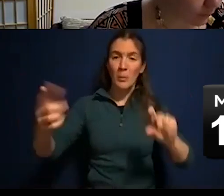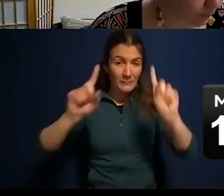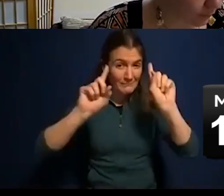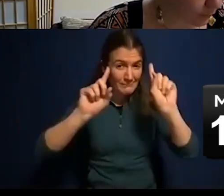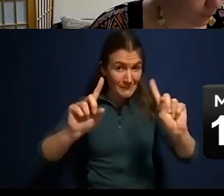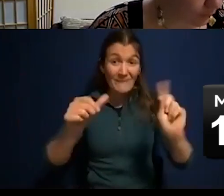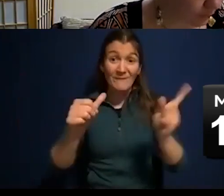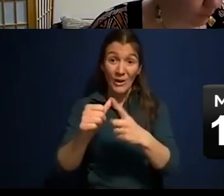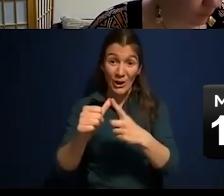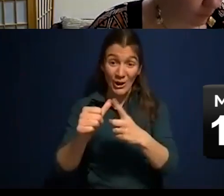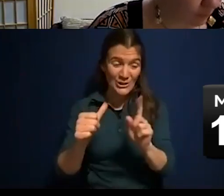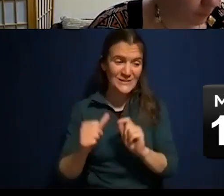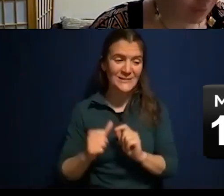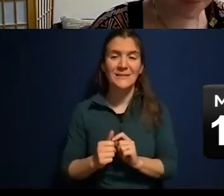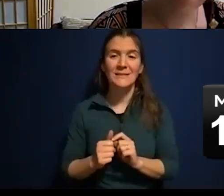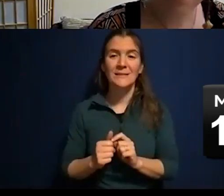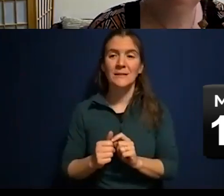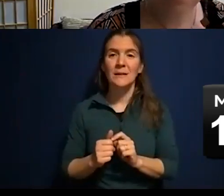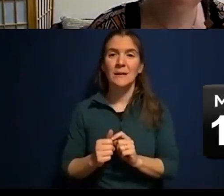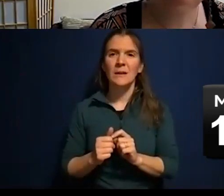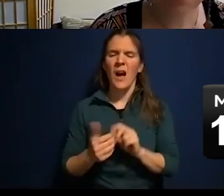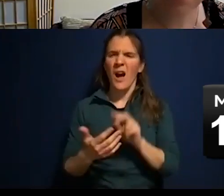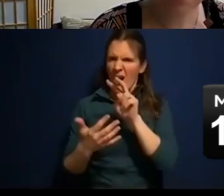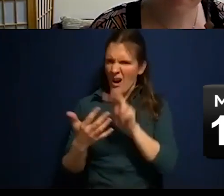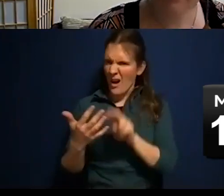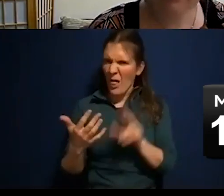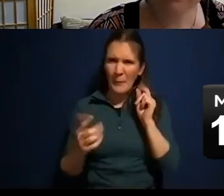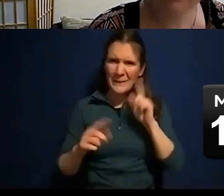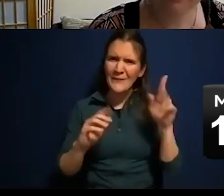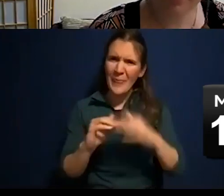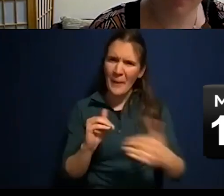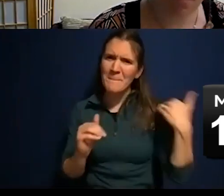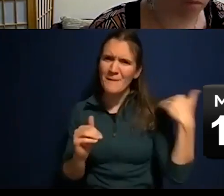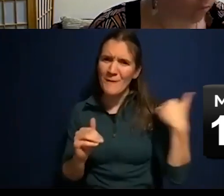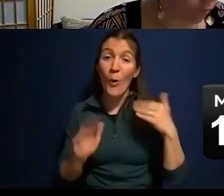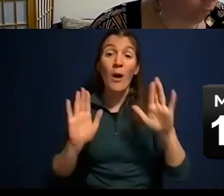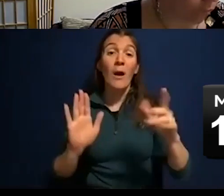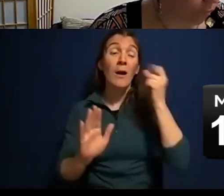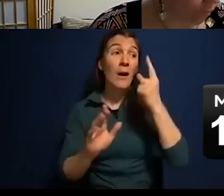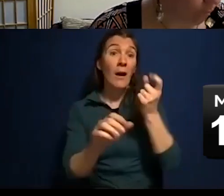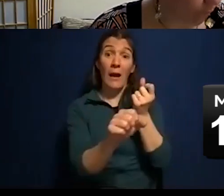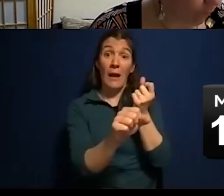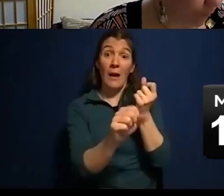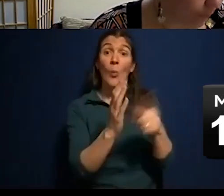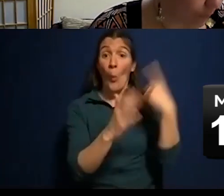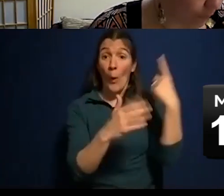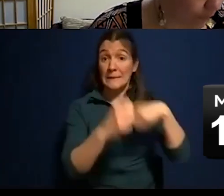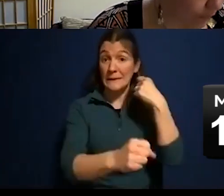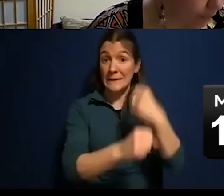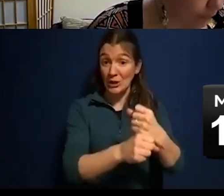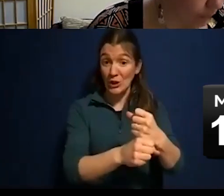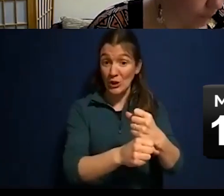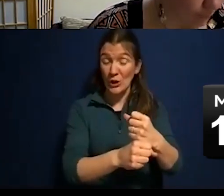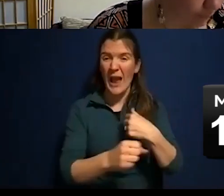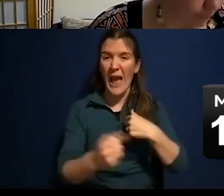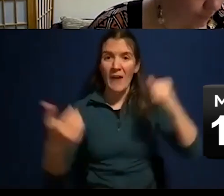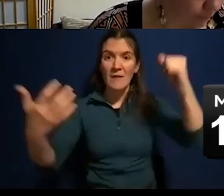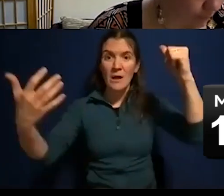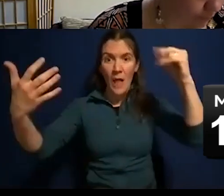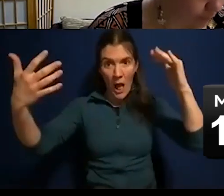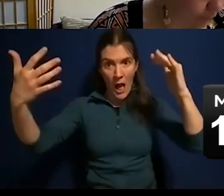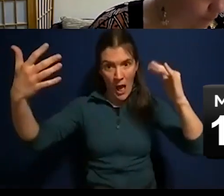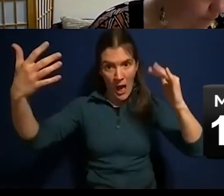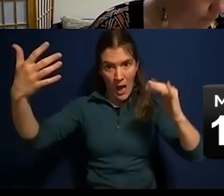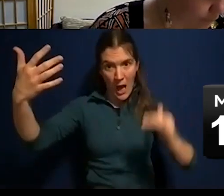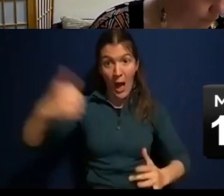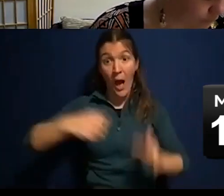so people understand why it sounds so different from usual. Once a year, we have a very long list of